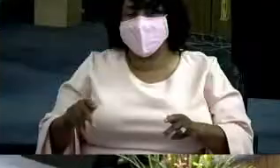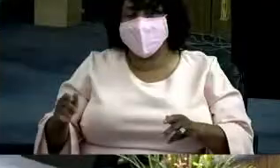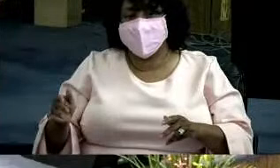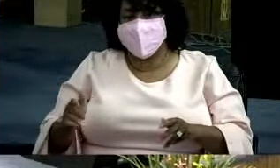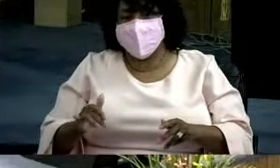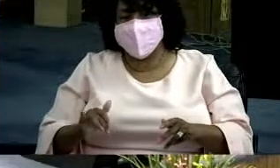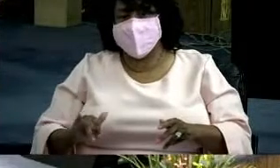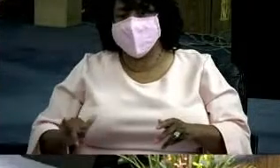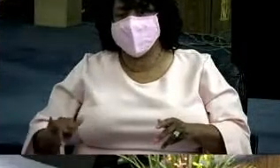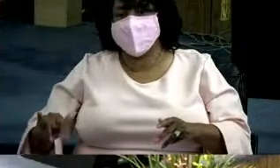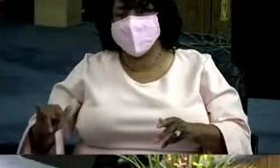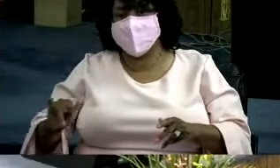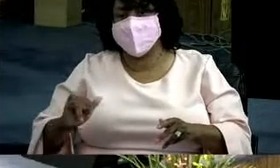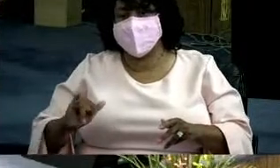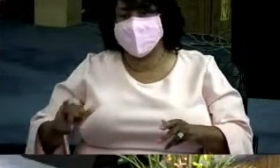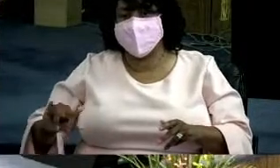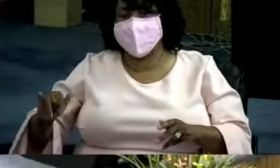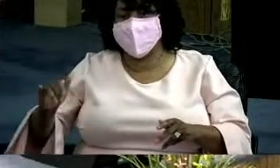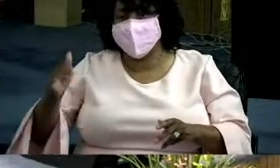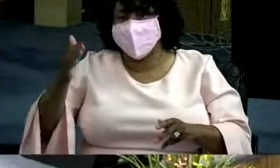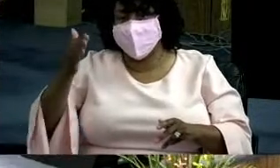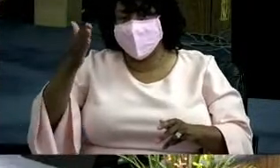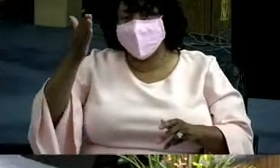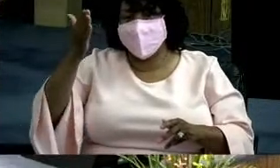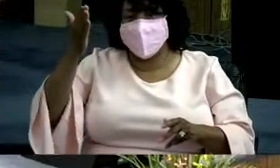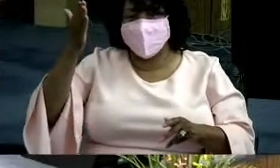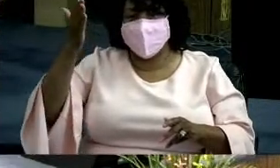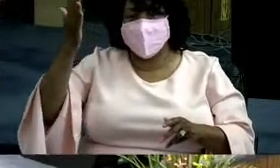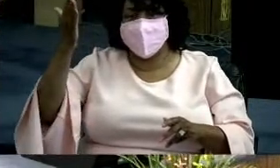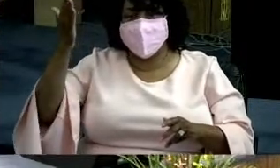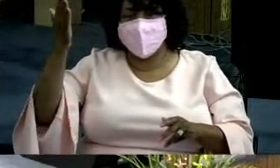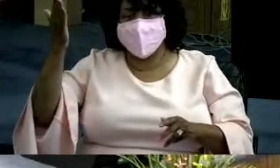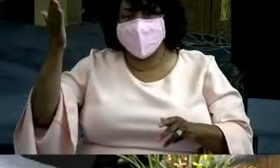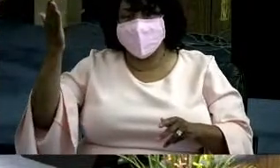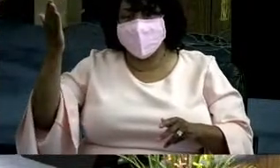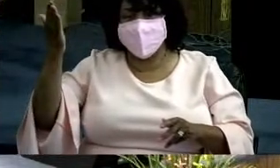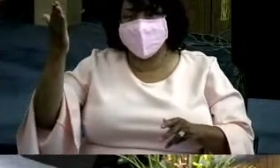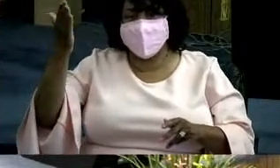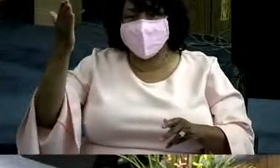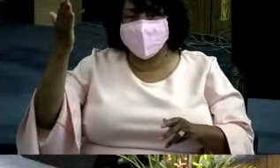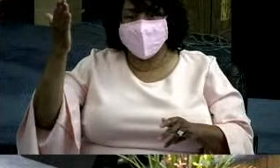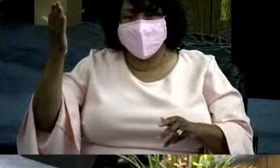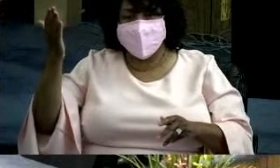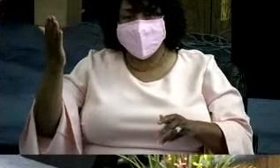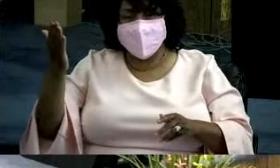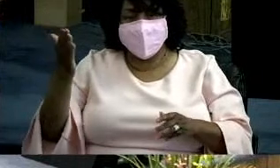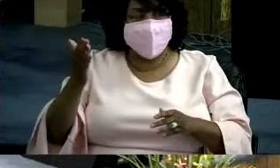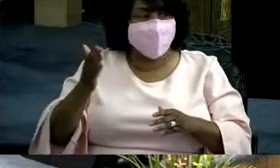Thank you.